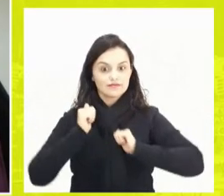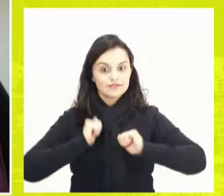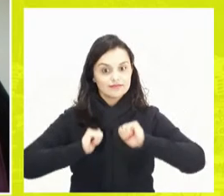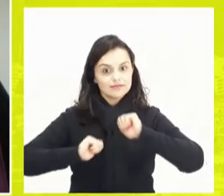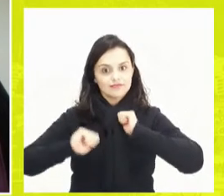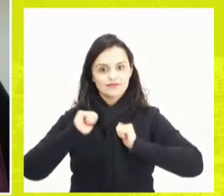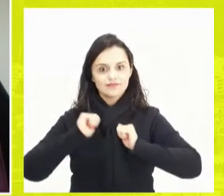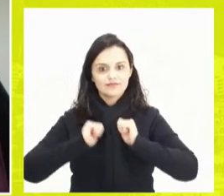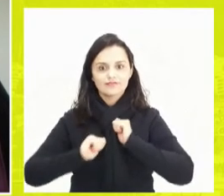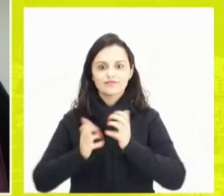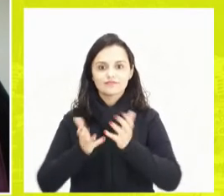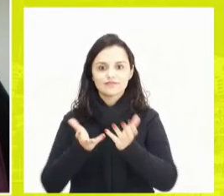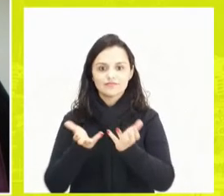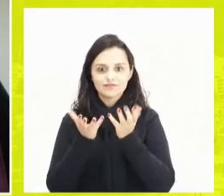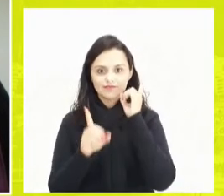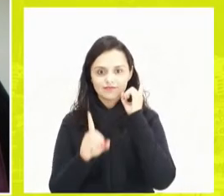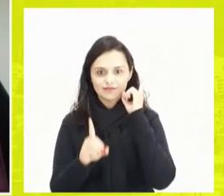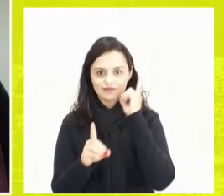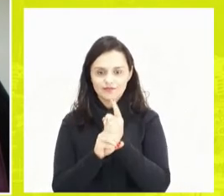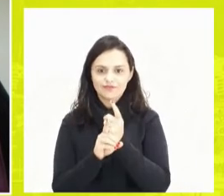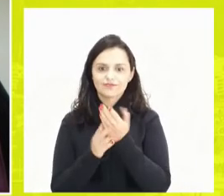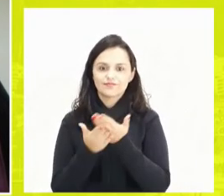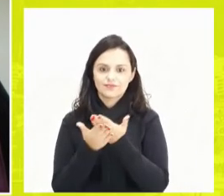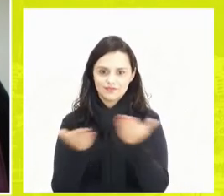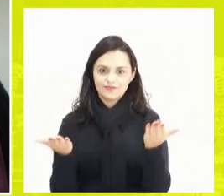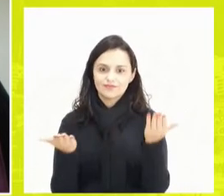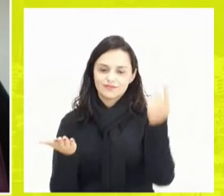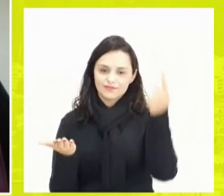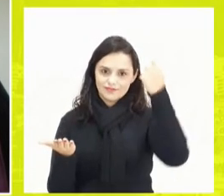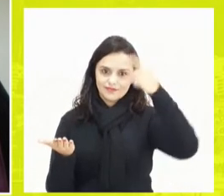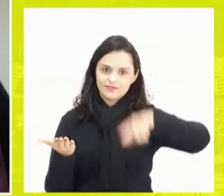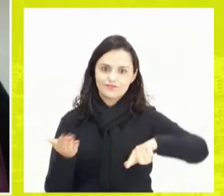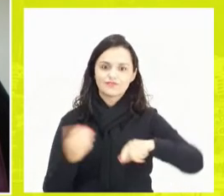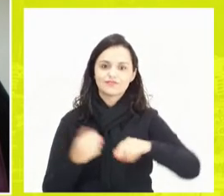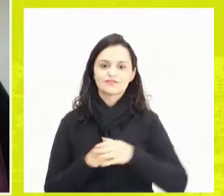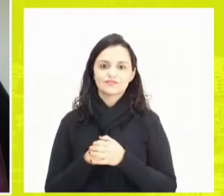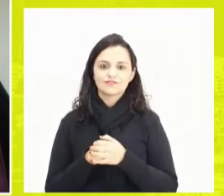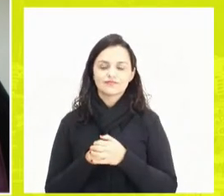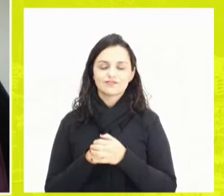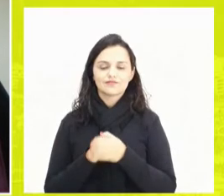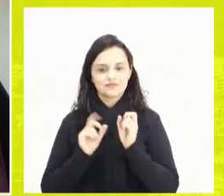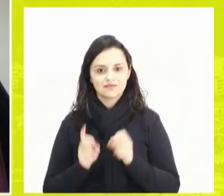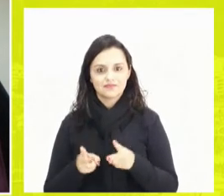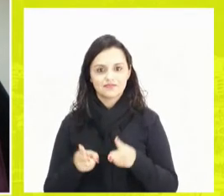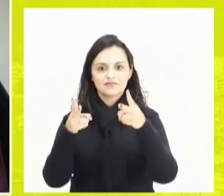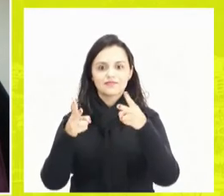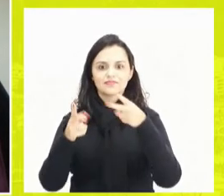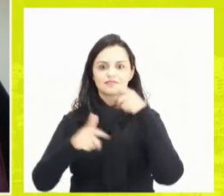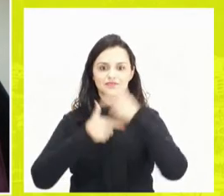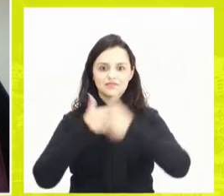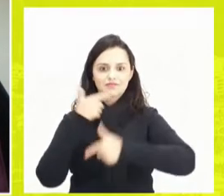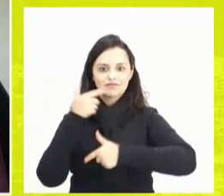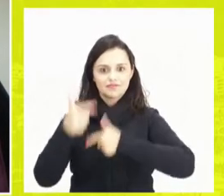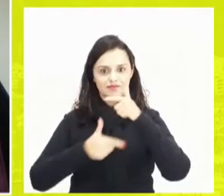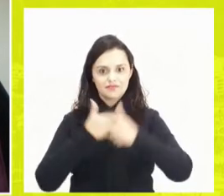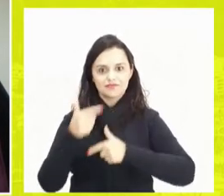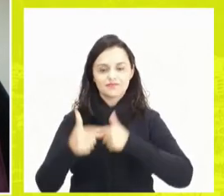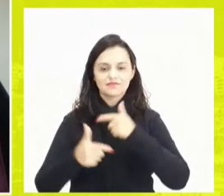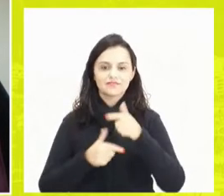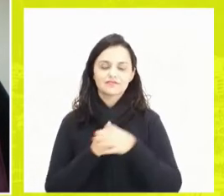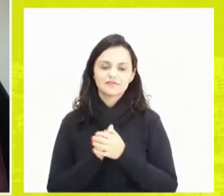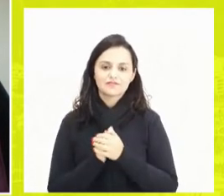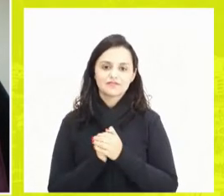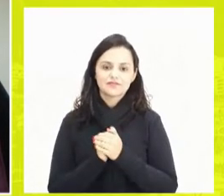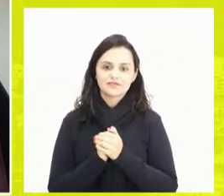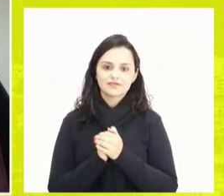anxious to see you again in a next opportunity and keep on working on these